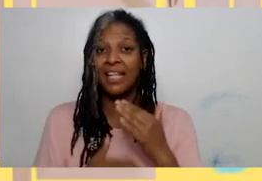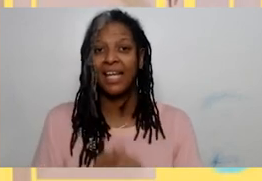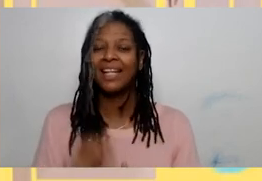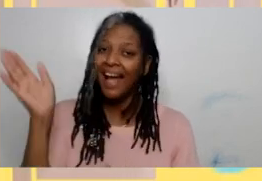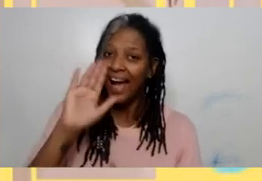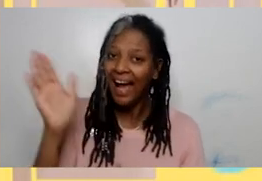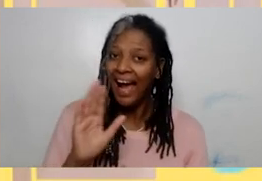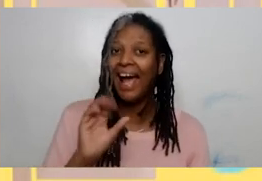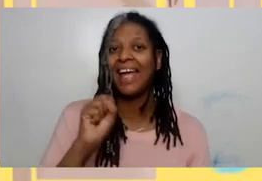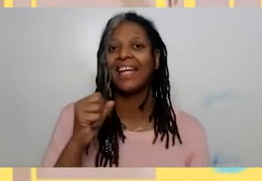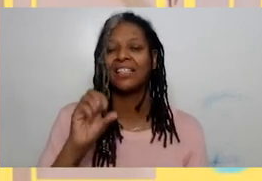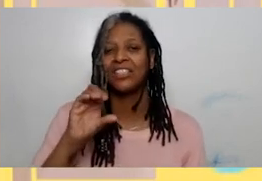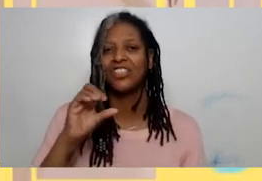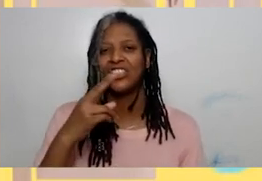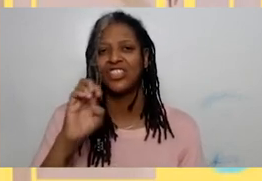Hi, Joan.